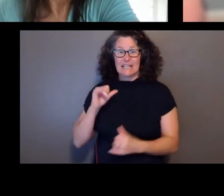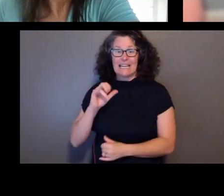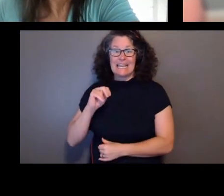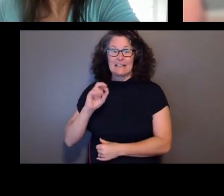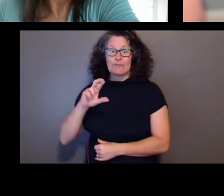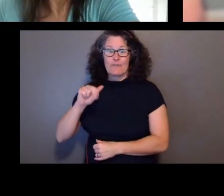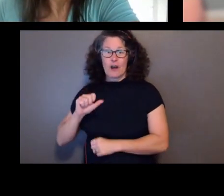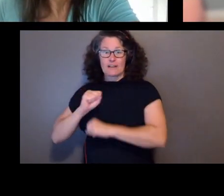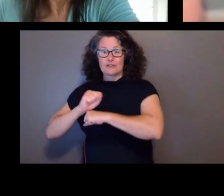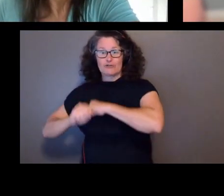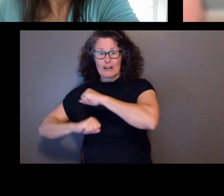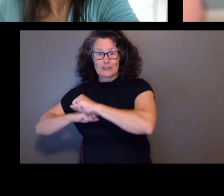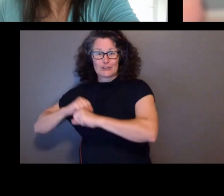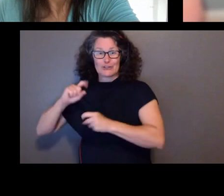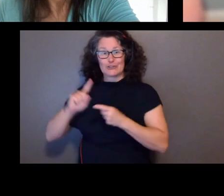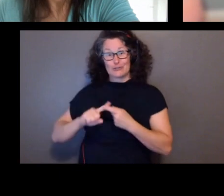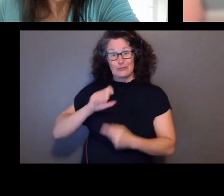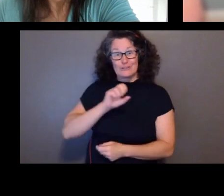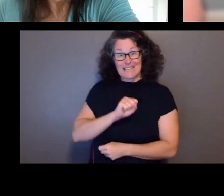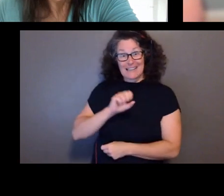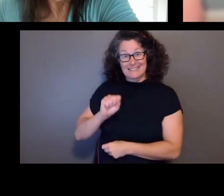can address some of those points.